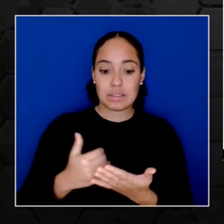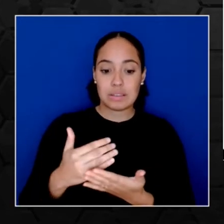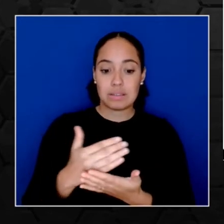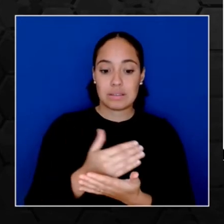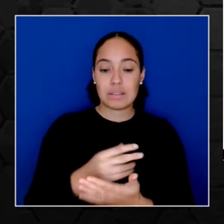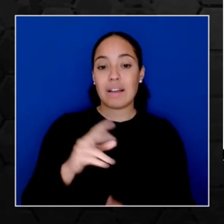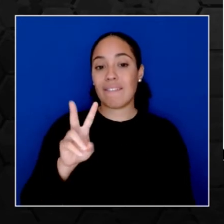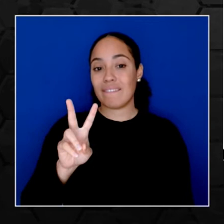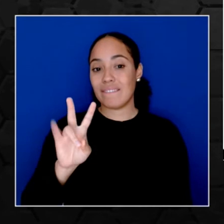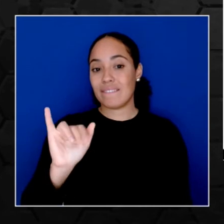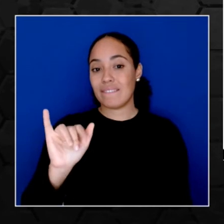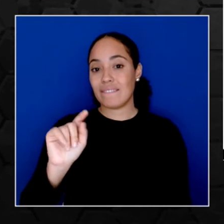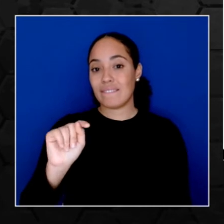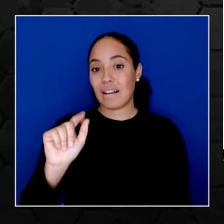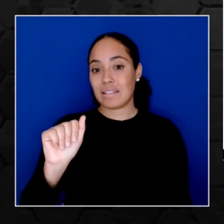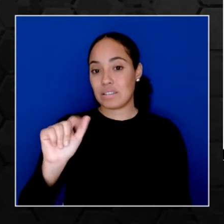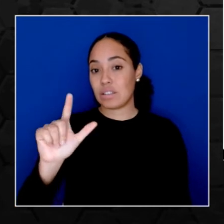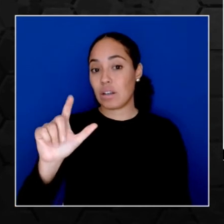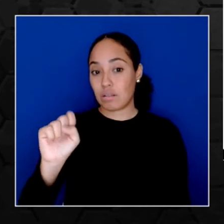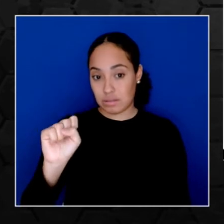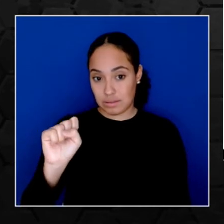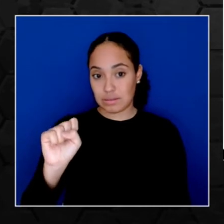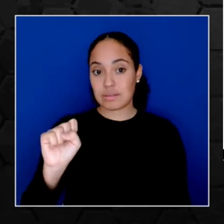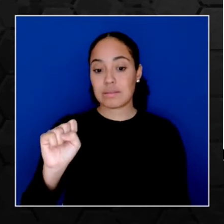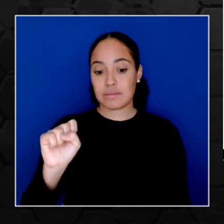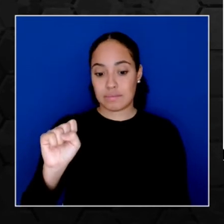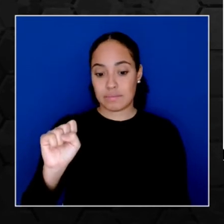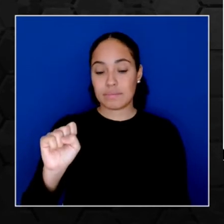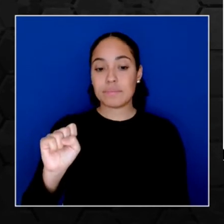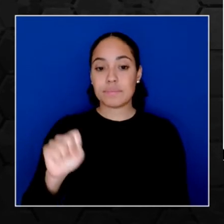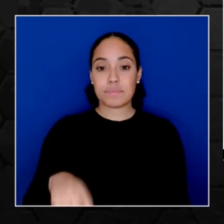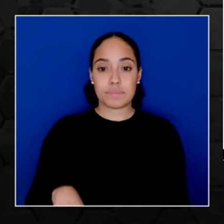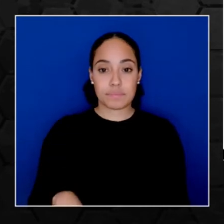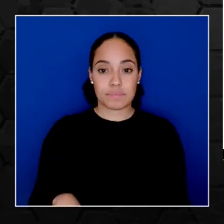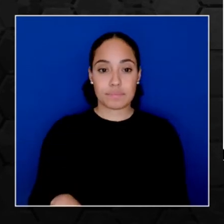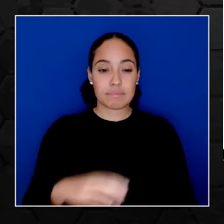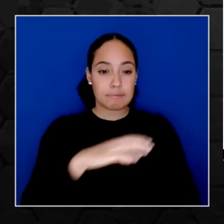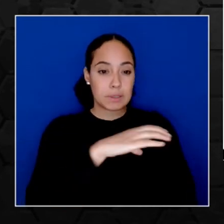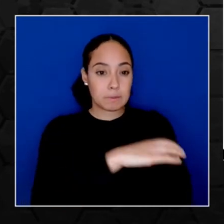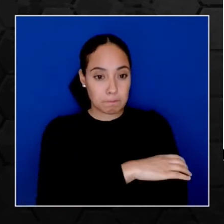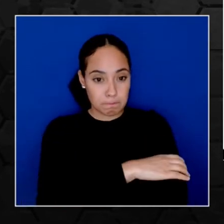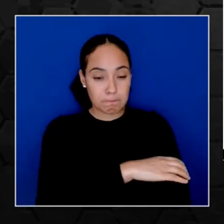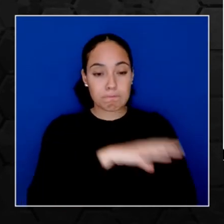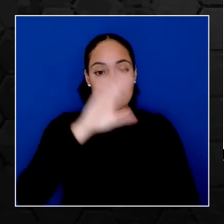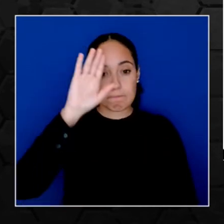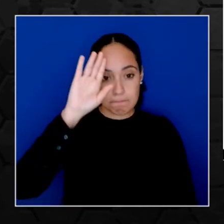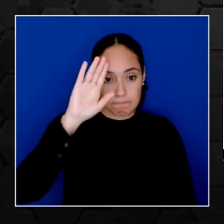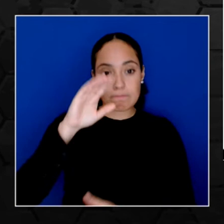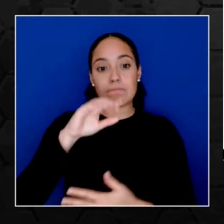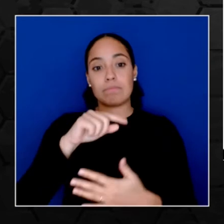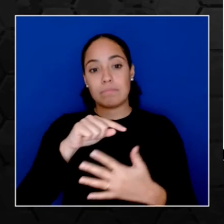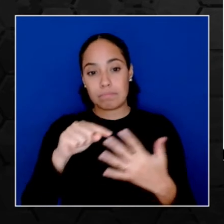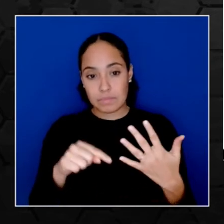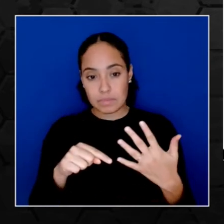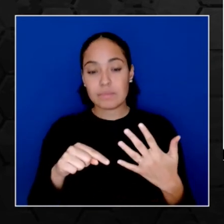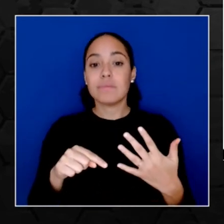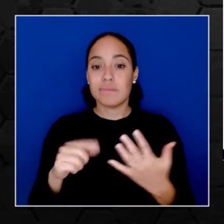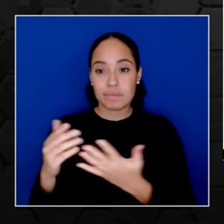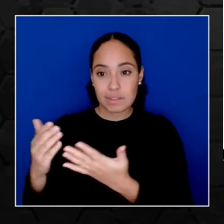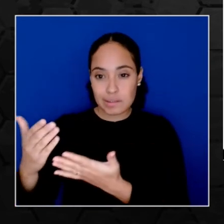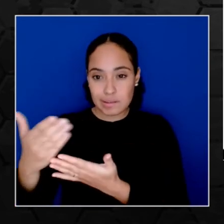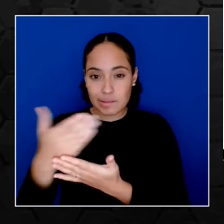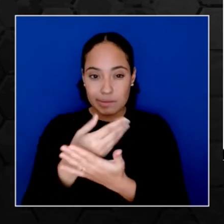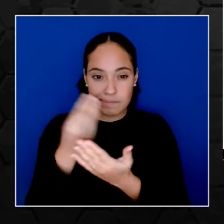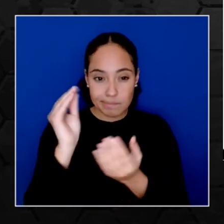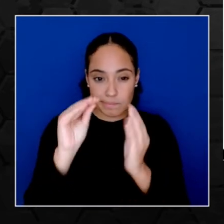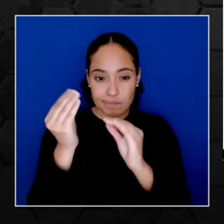so we'll give the name as vitals. And select the method as regex, which is regular expressions. And this is the syntax for the regular expressions. And select intent